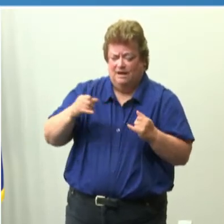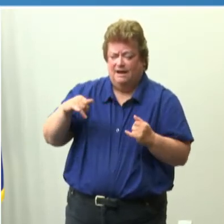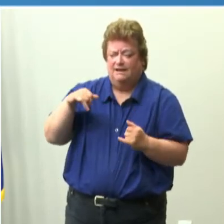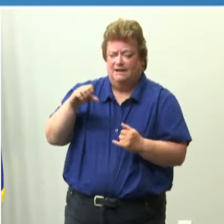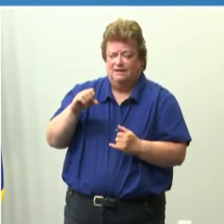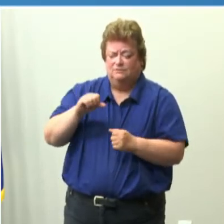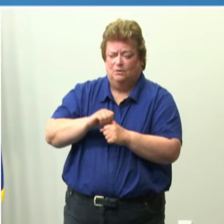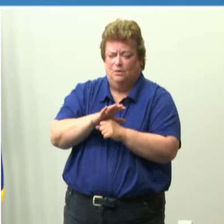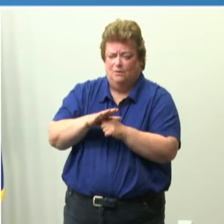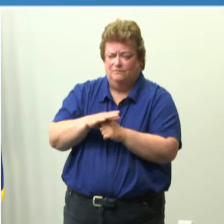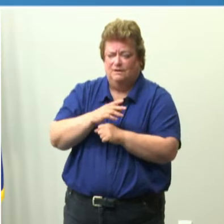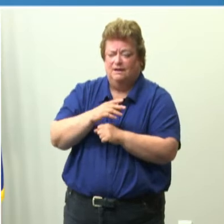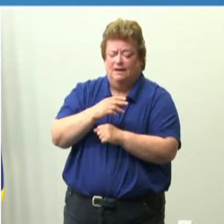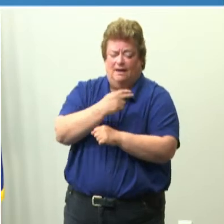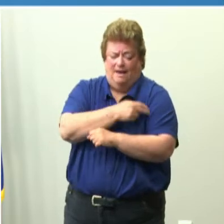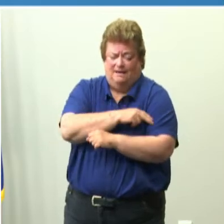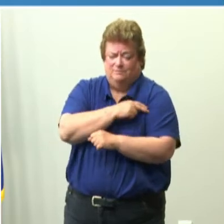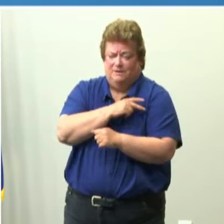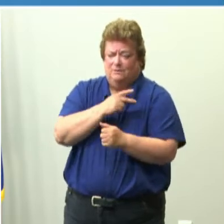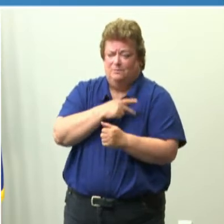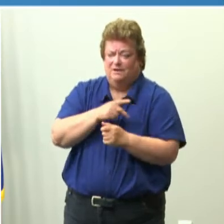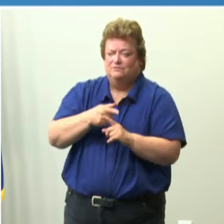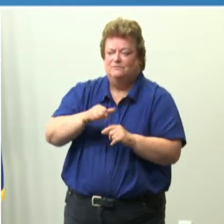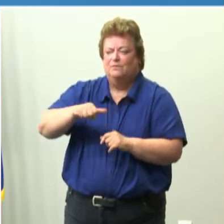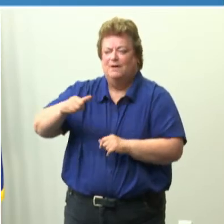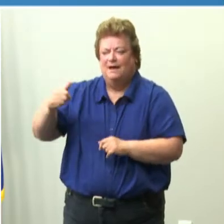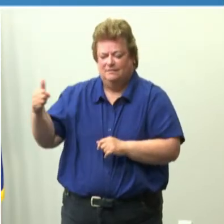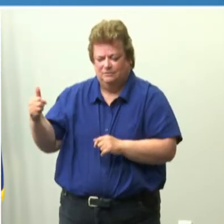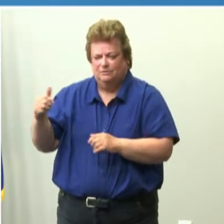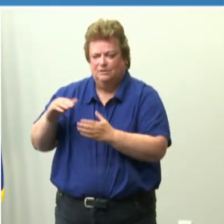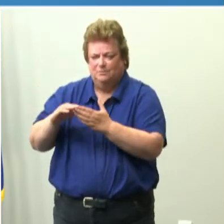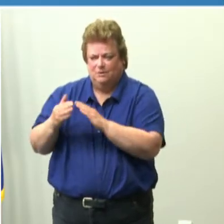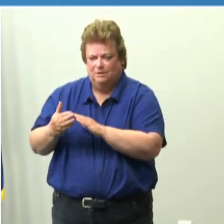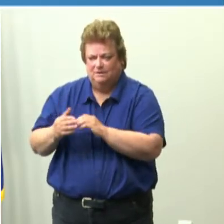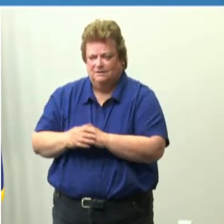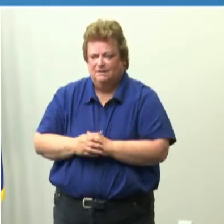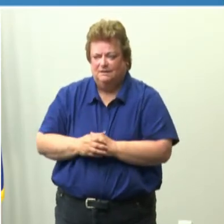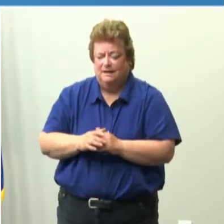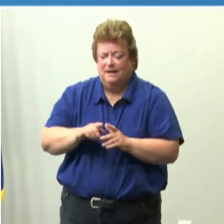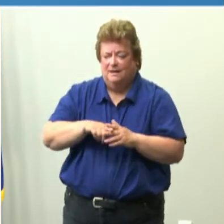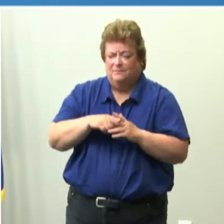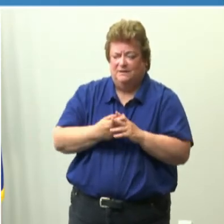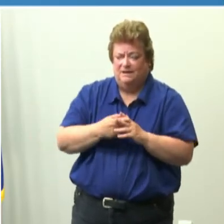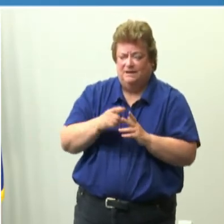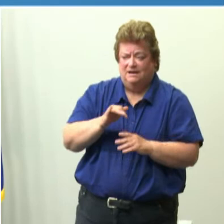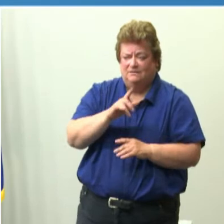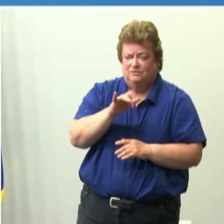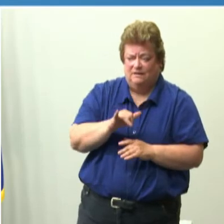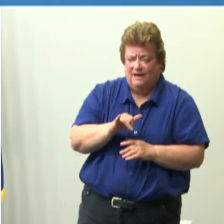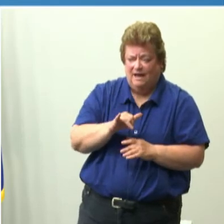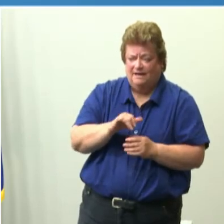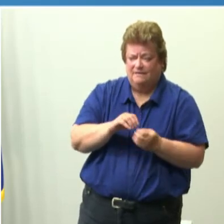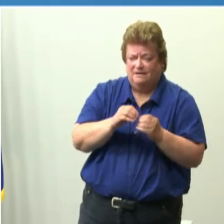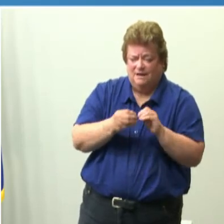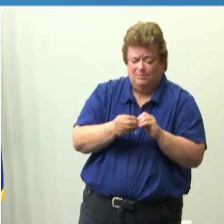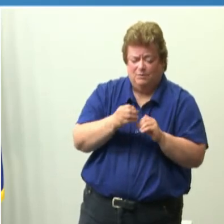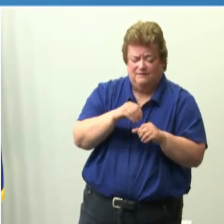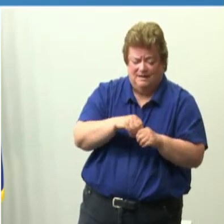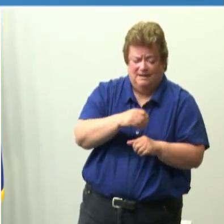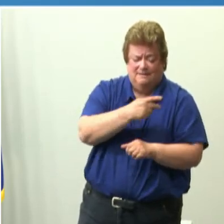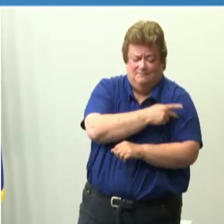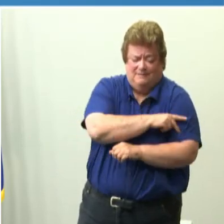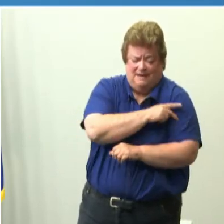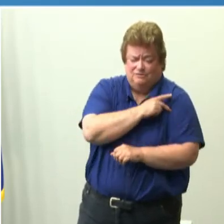COVID-19 patients hospitalized from other communities. At the beginning of July, the number of Lancaster County patients